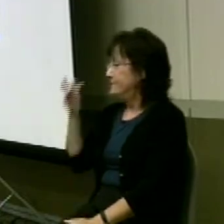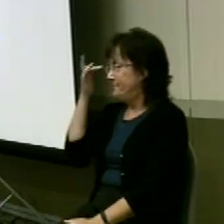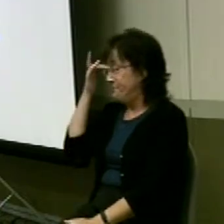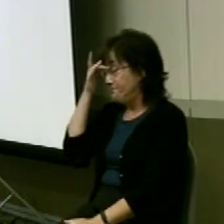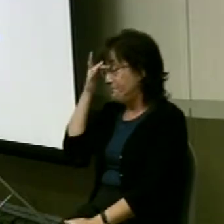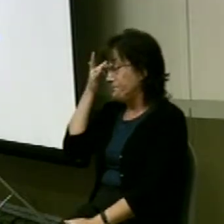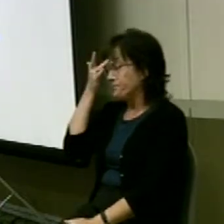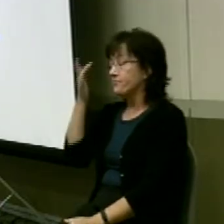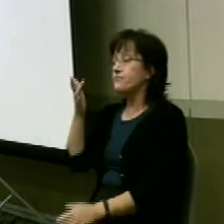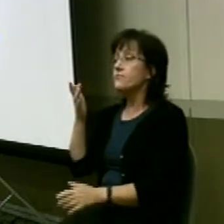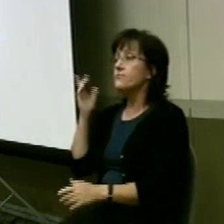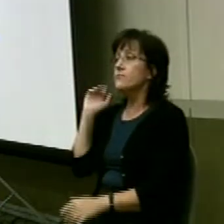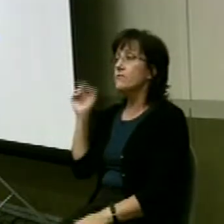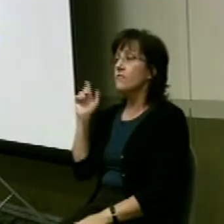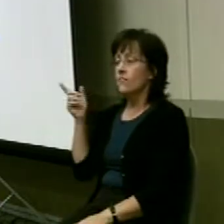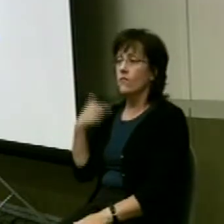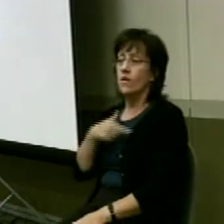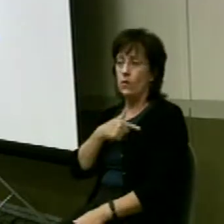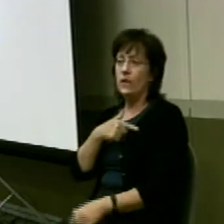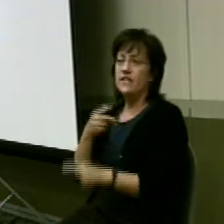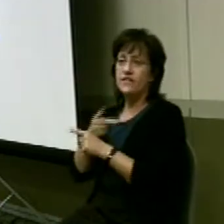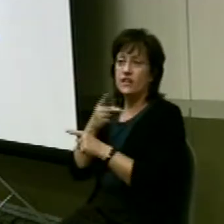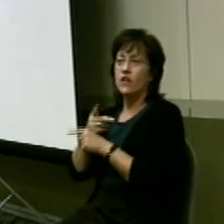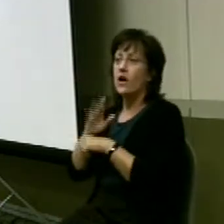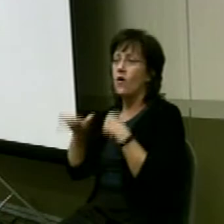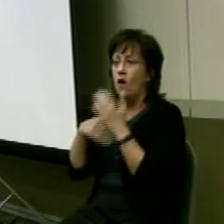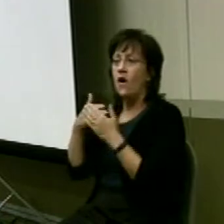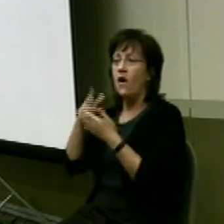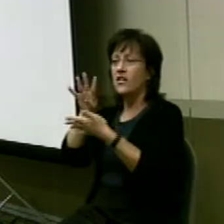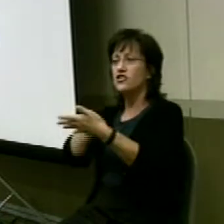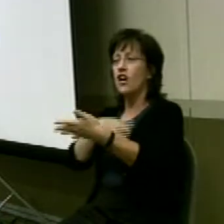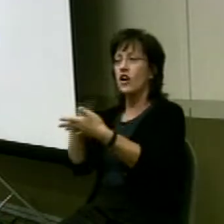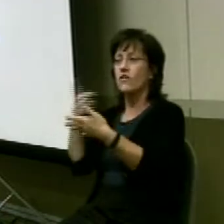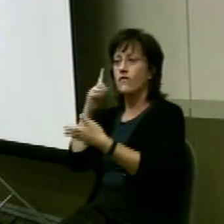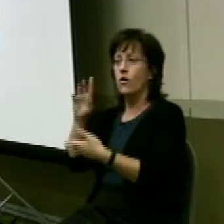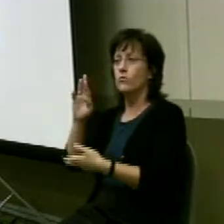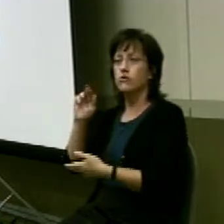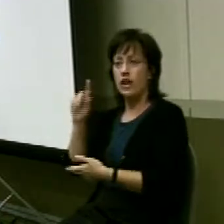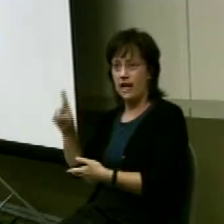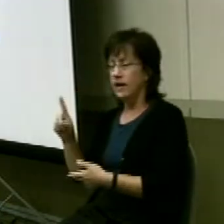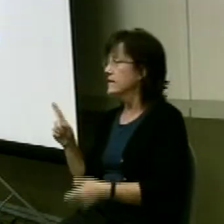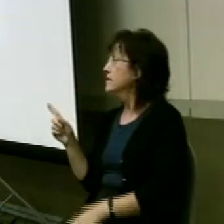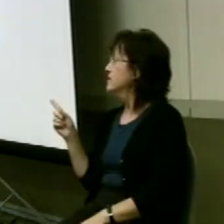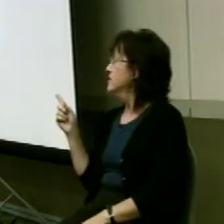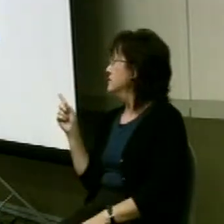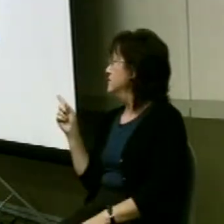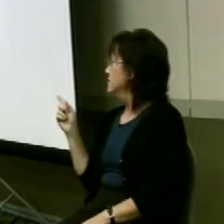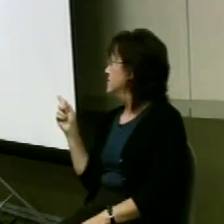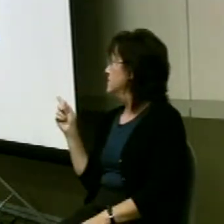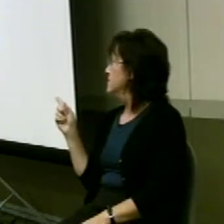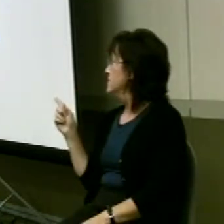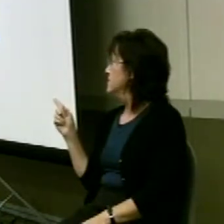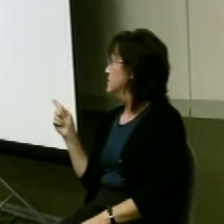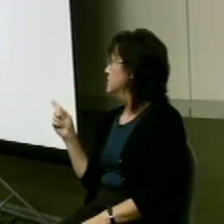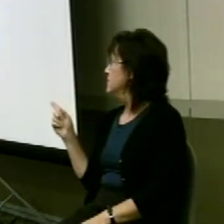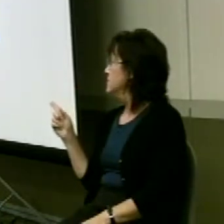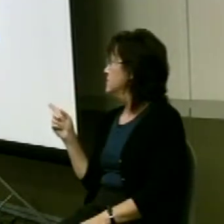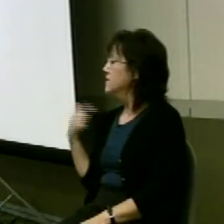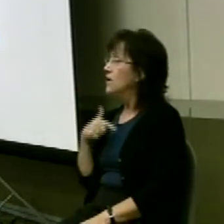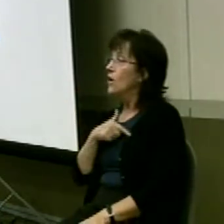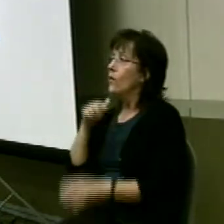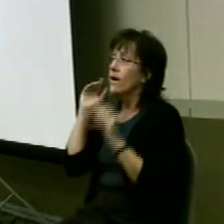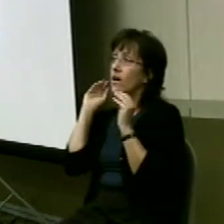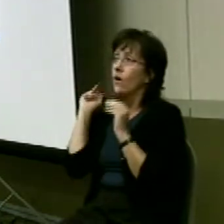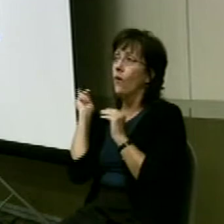As Brenda said, we had all of these charts figured out for Brad, and we kept them in another little